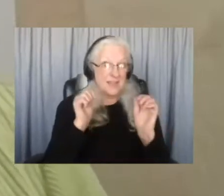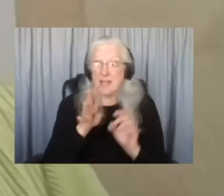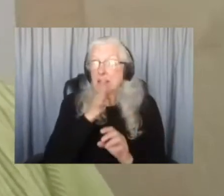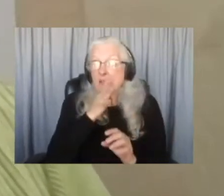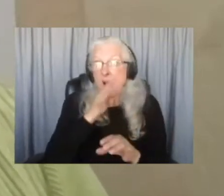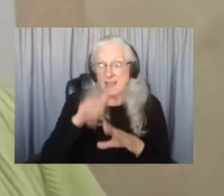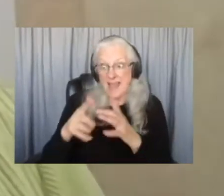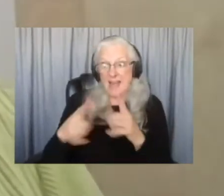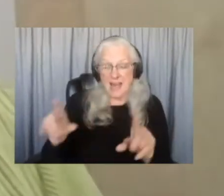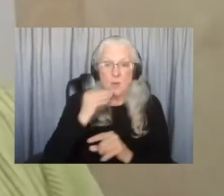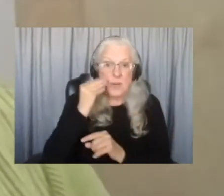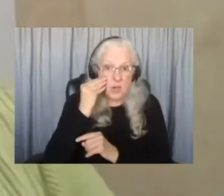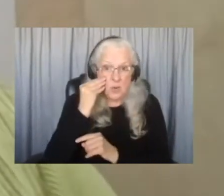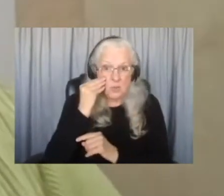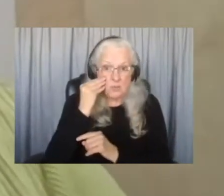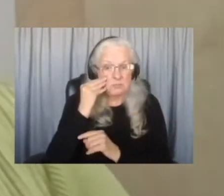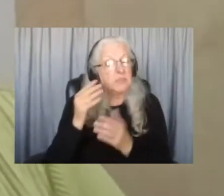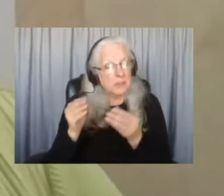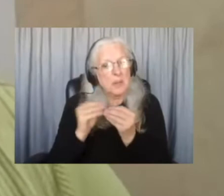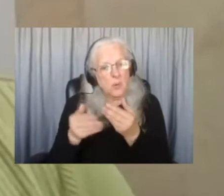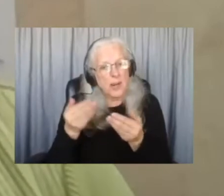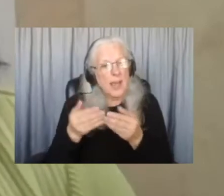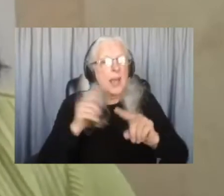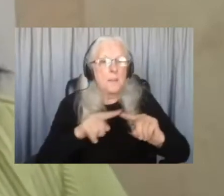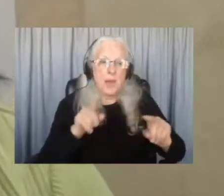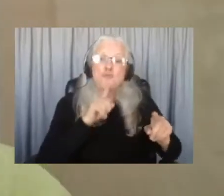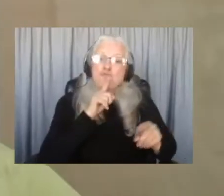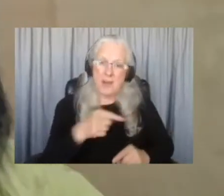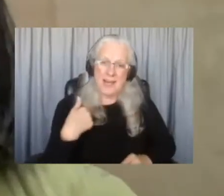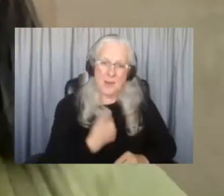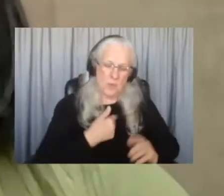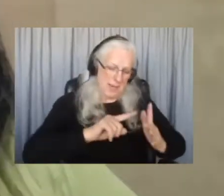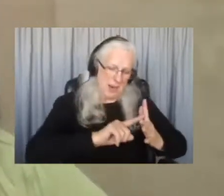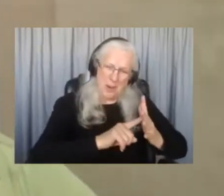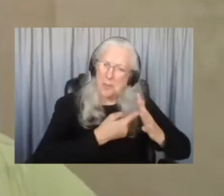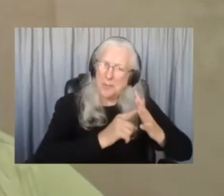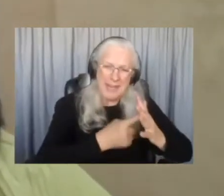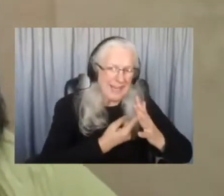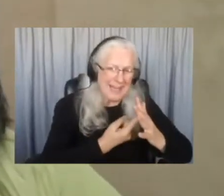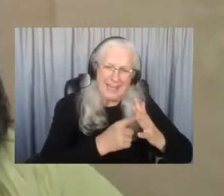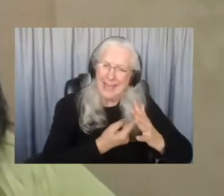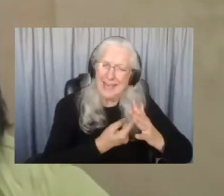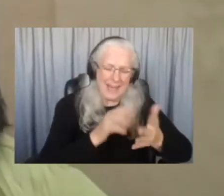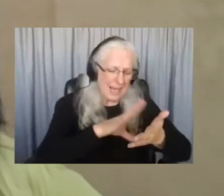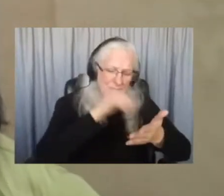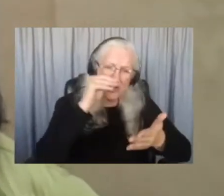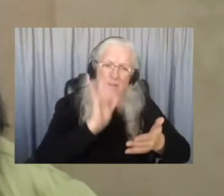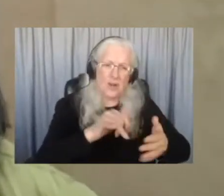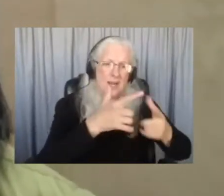starting really from the beginning in learning a language. To learn a language, you basically have